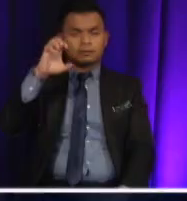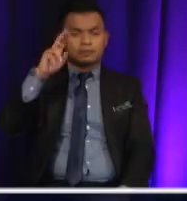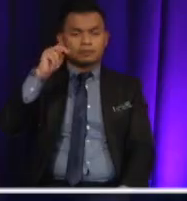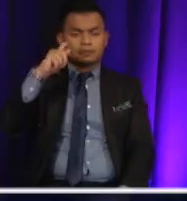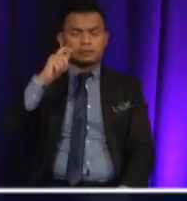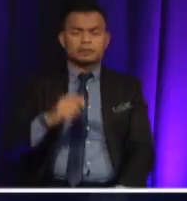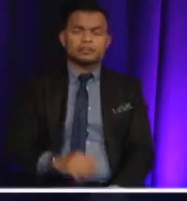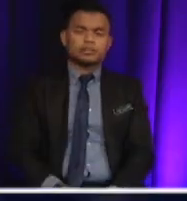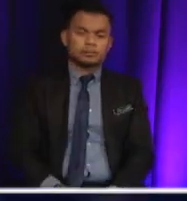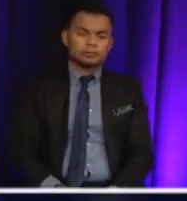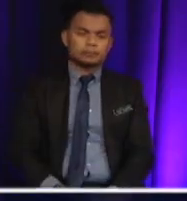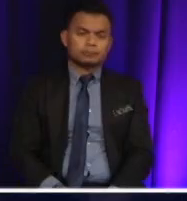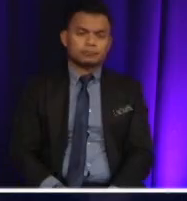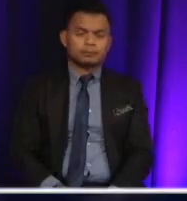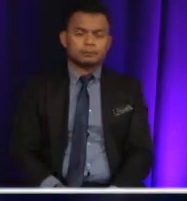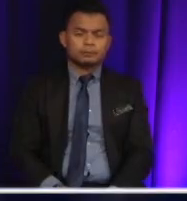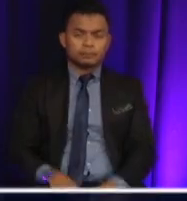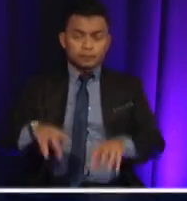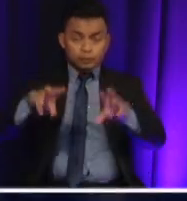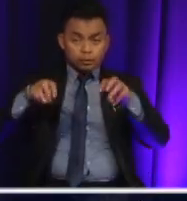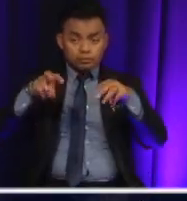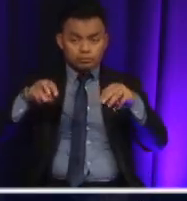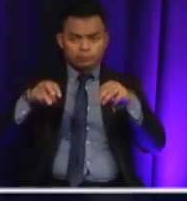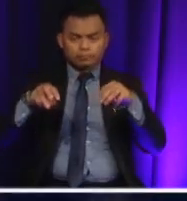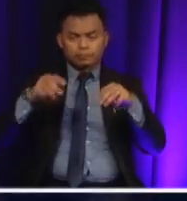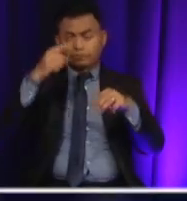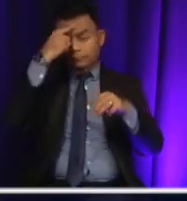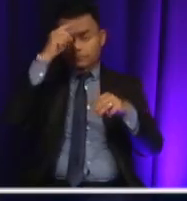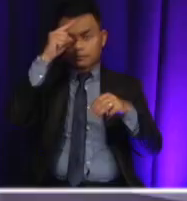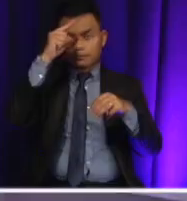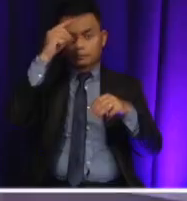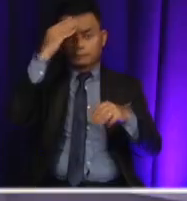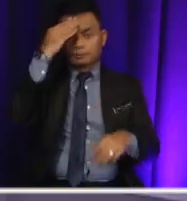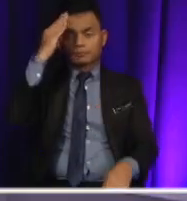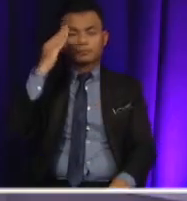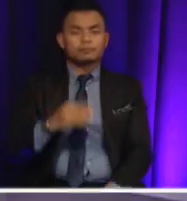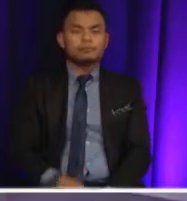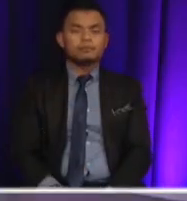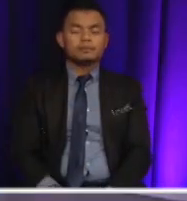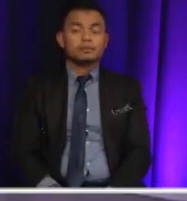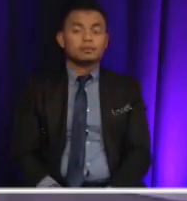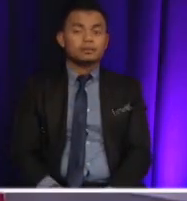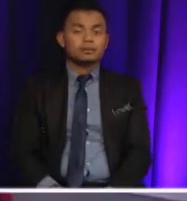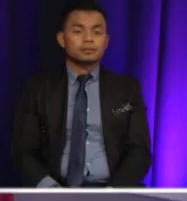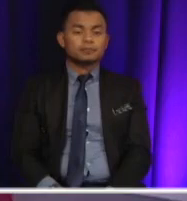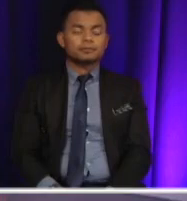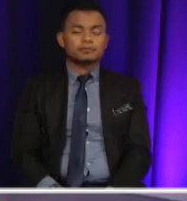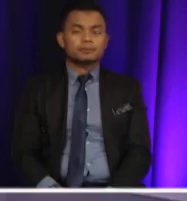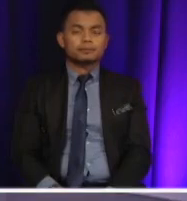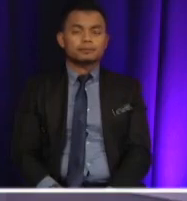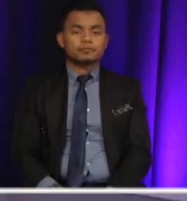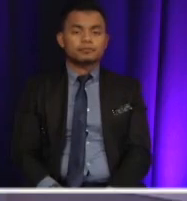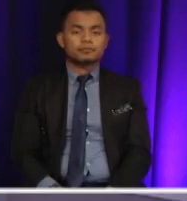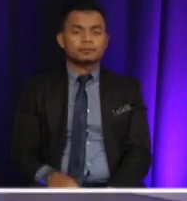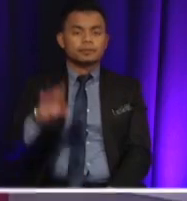actually kind of a doll, but for boys. Like Power Rangers doll. This is very 80s actually. I don't